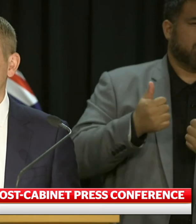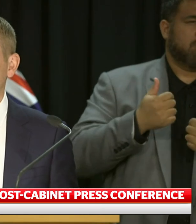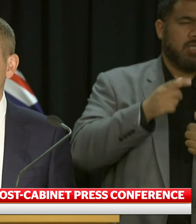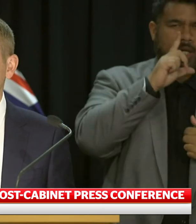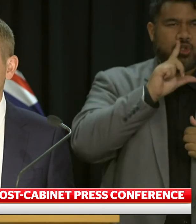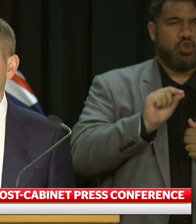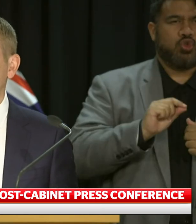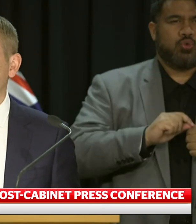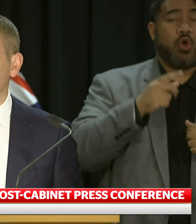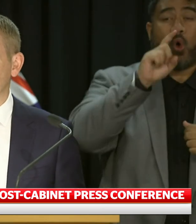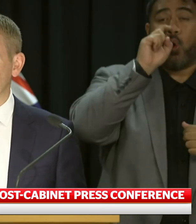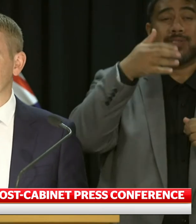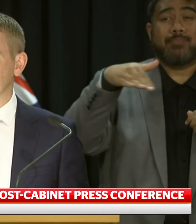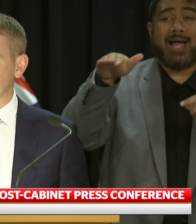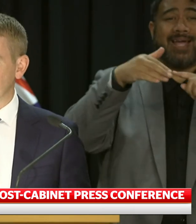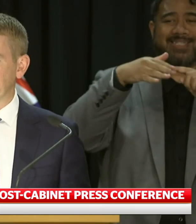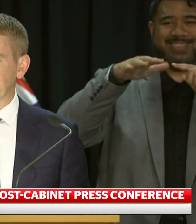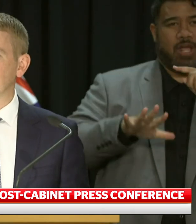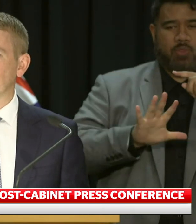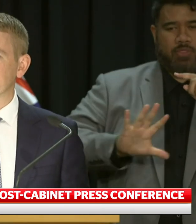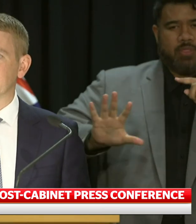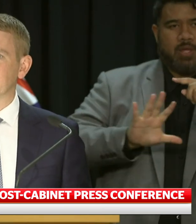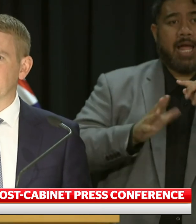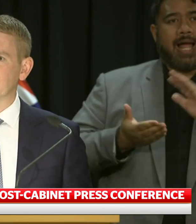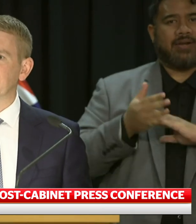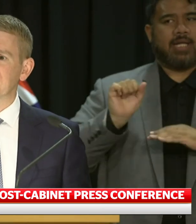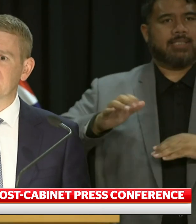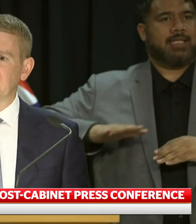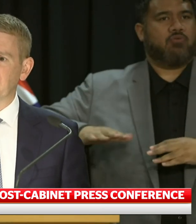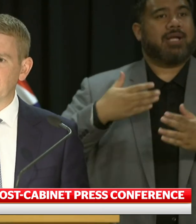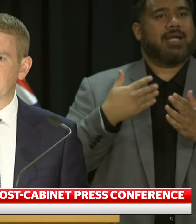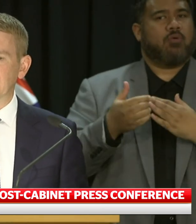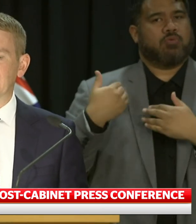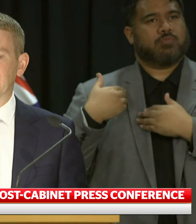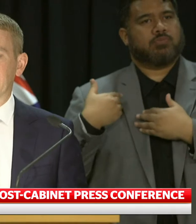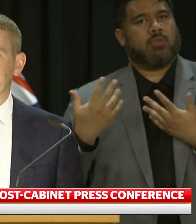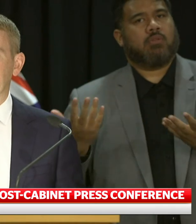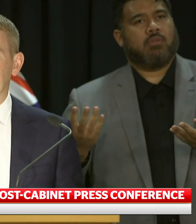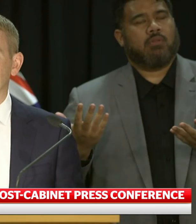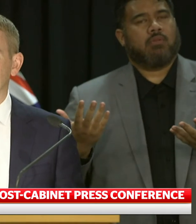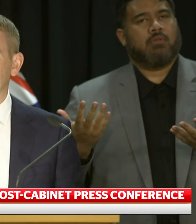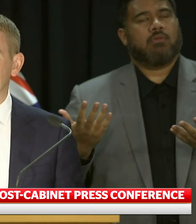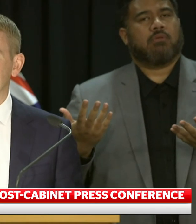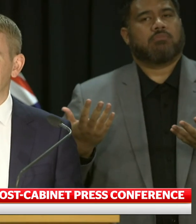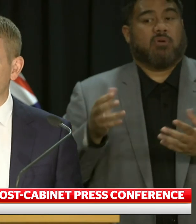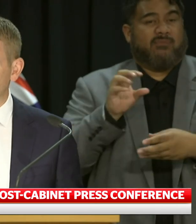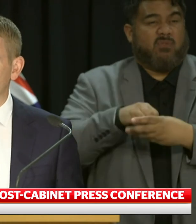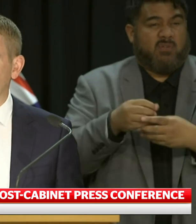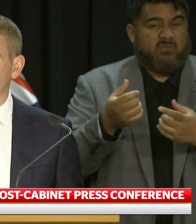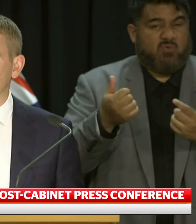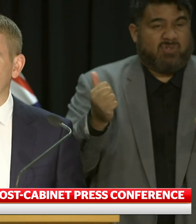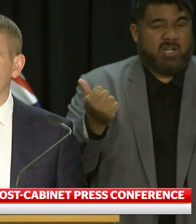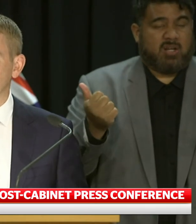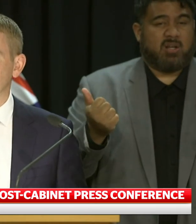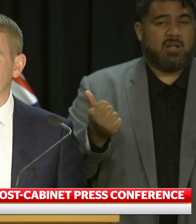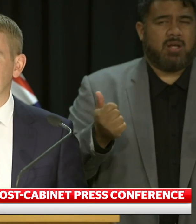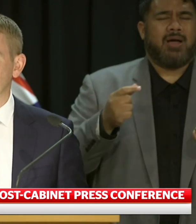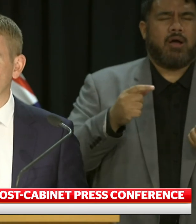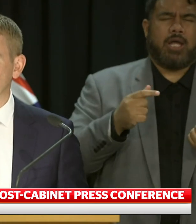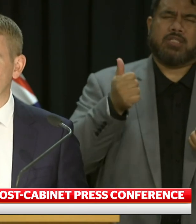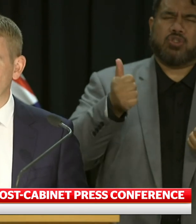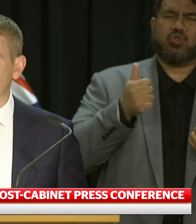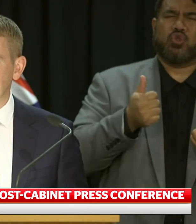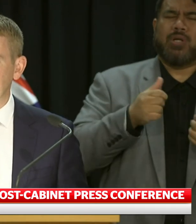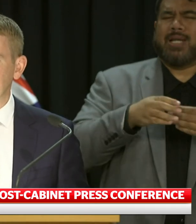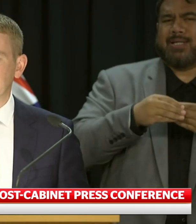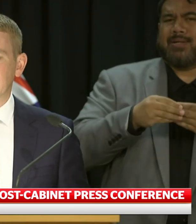of the Hawke's Bay is actually within his electorate, so he's already got some involvement in that work. And I think he's a safe pair of hands. I think he will do a very